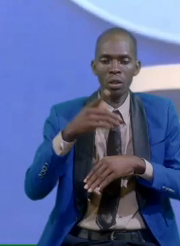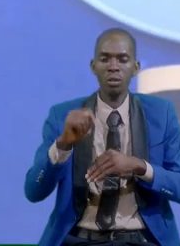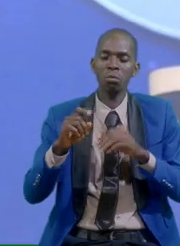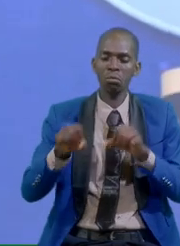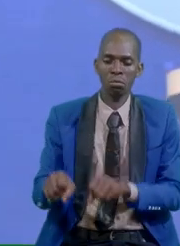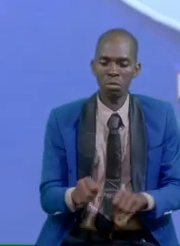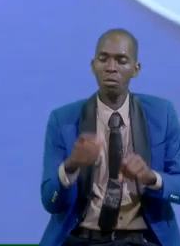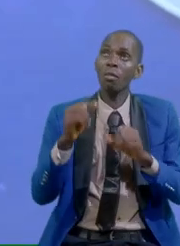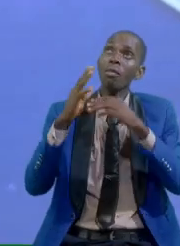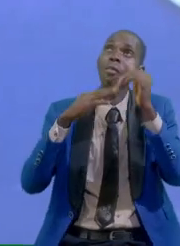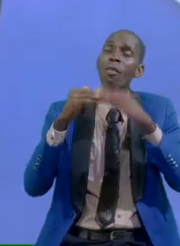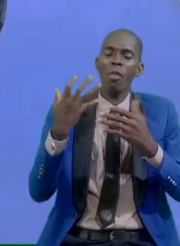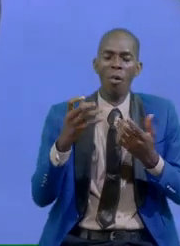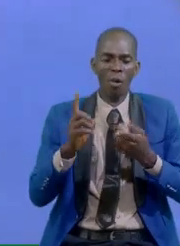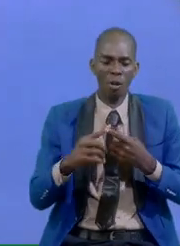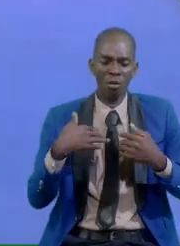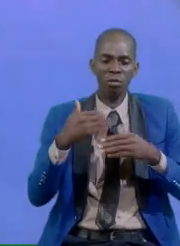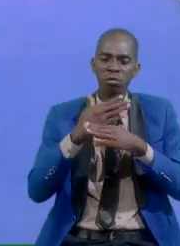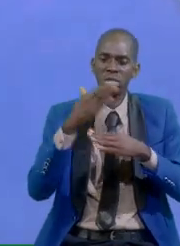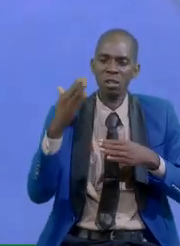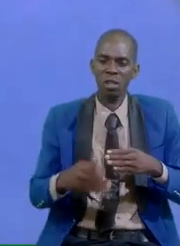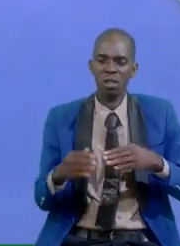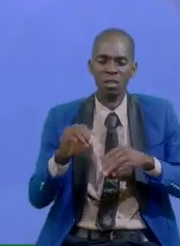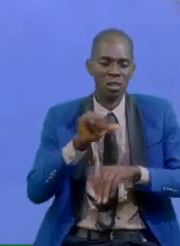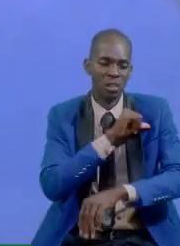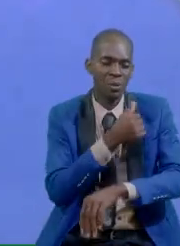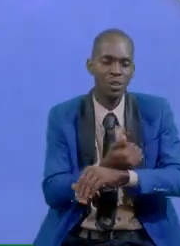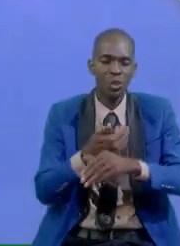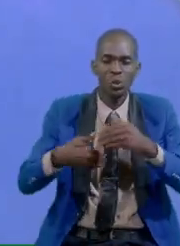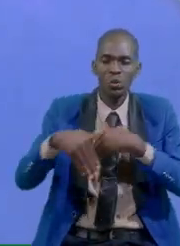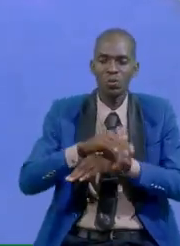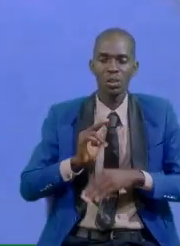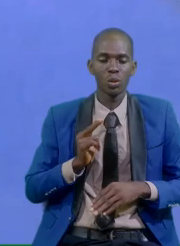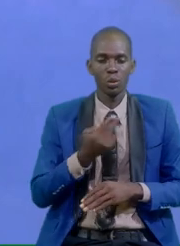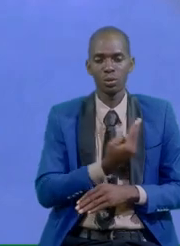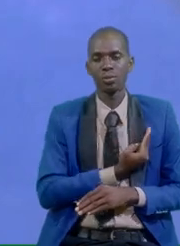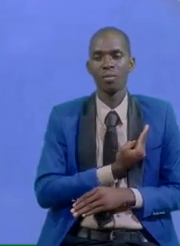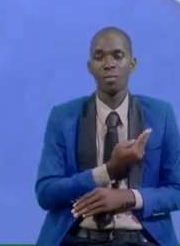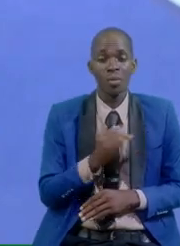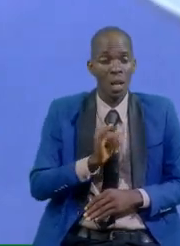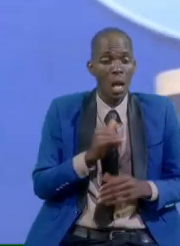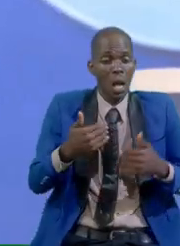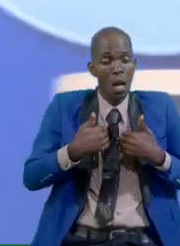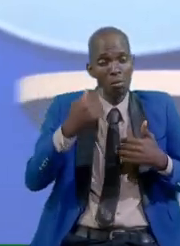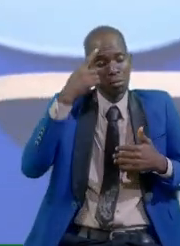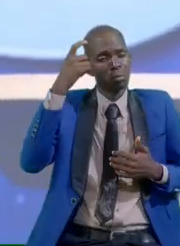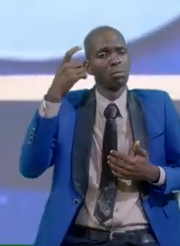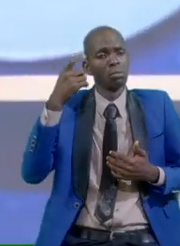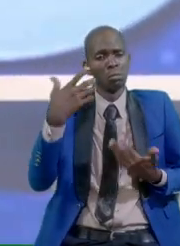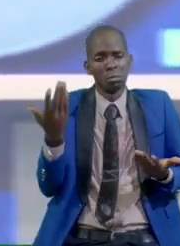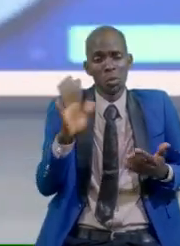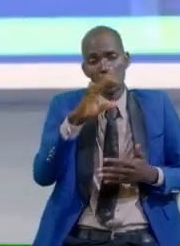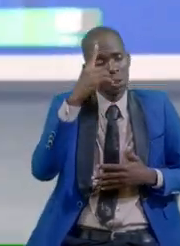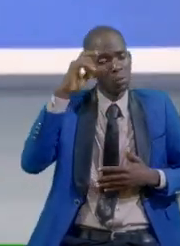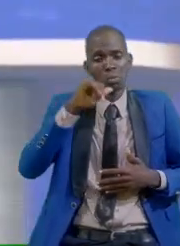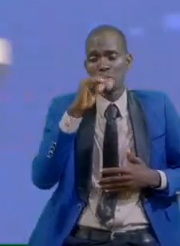want to have authority, total authority over us. I have a dream, they say, what's my concern with that? I want to make